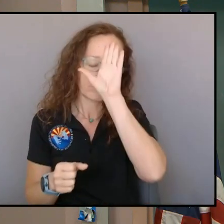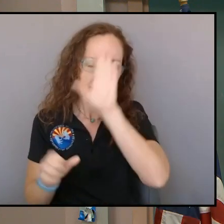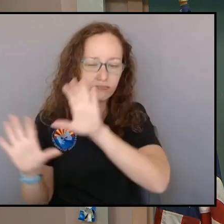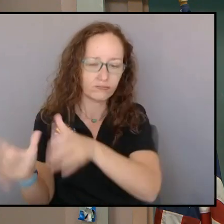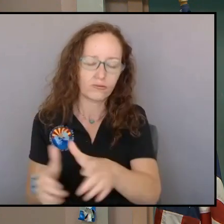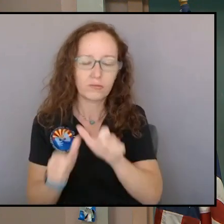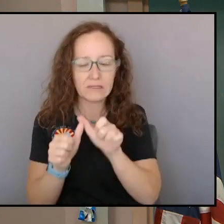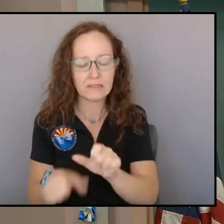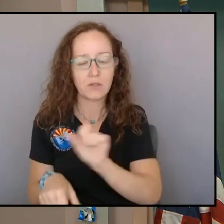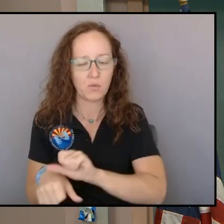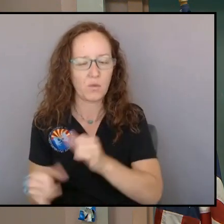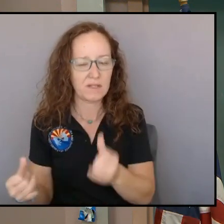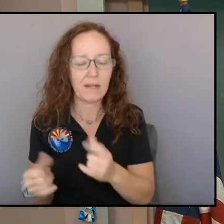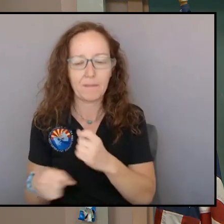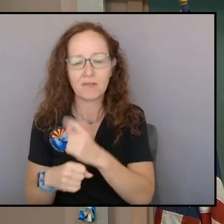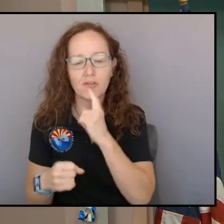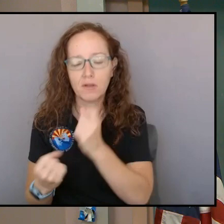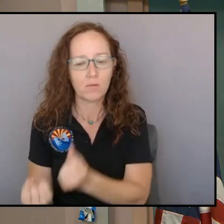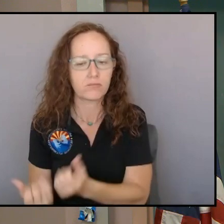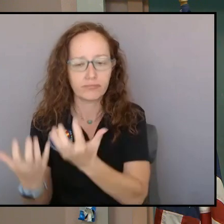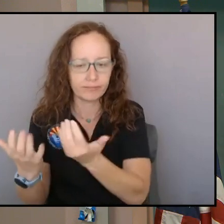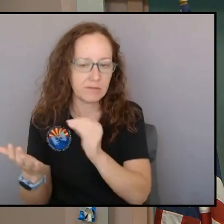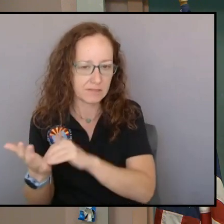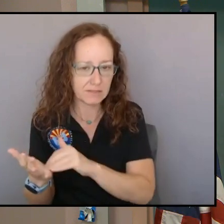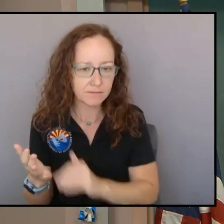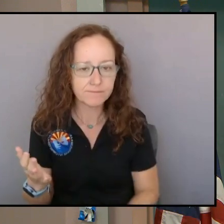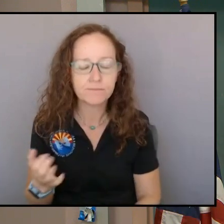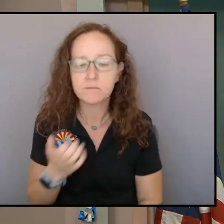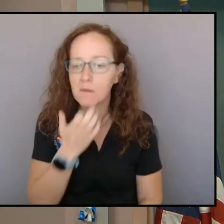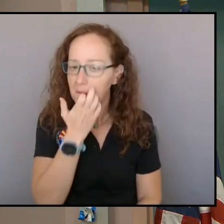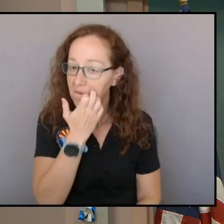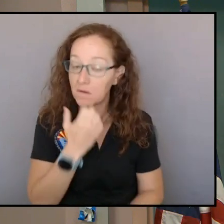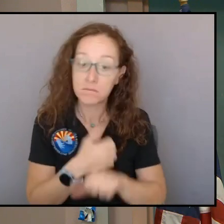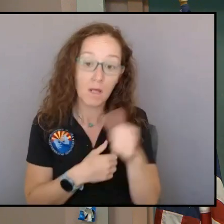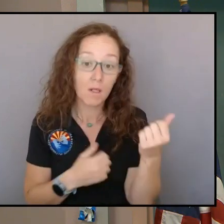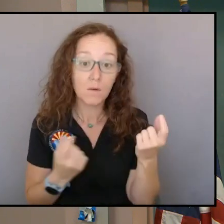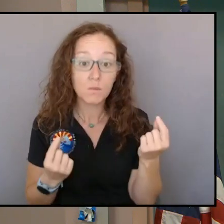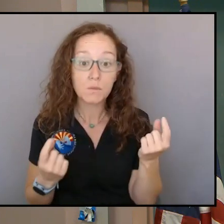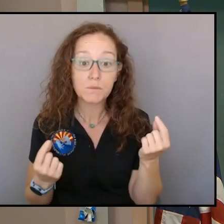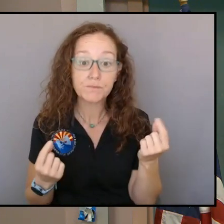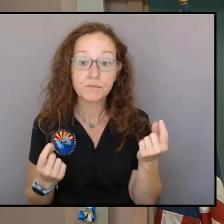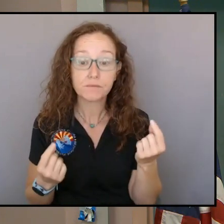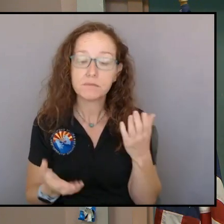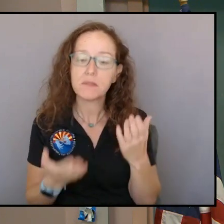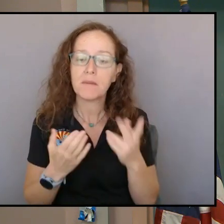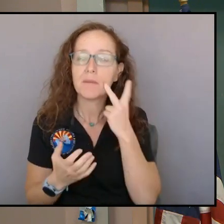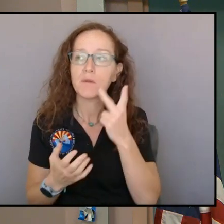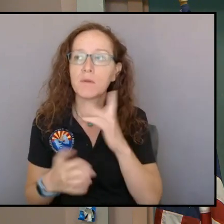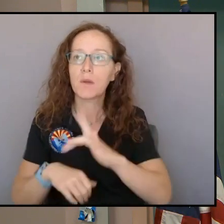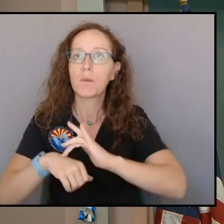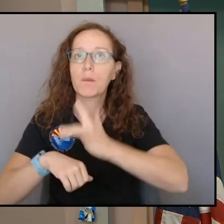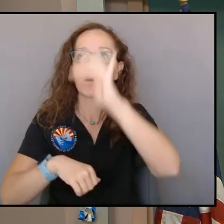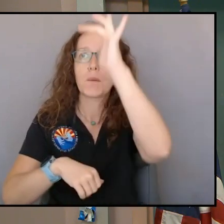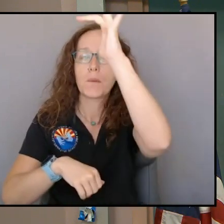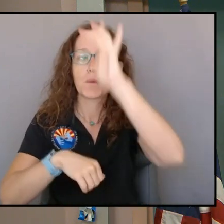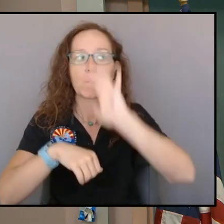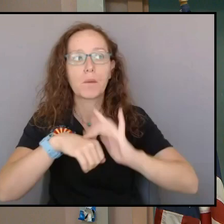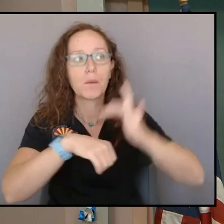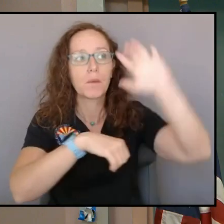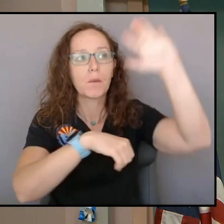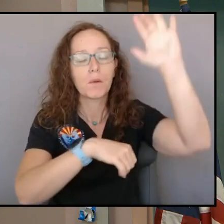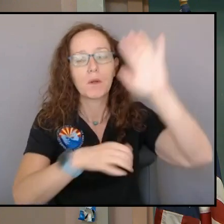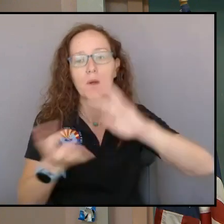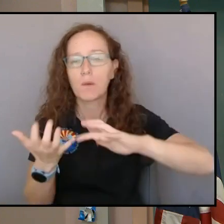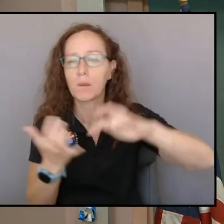reignite. A couple other things that we're doing today is you may see smoke in the air. And so what we're doing is we reinforced all